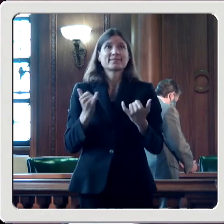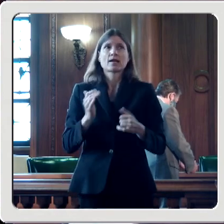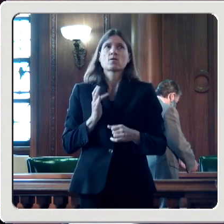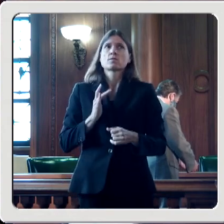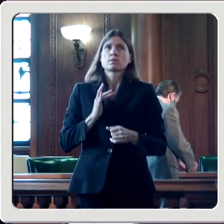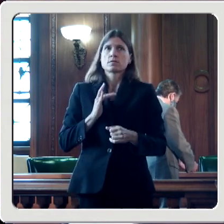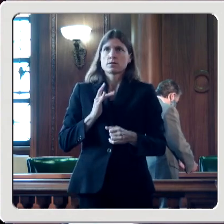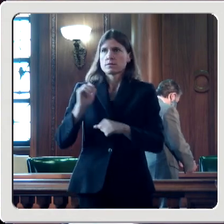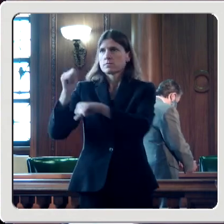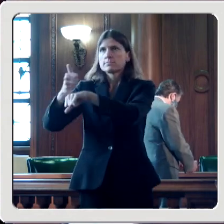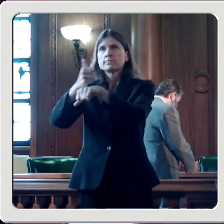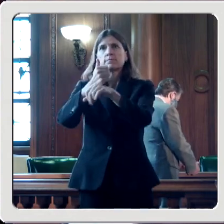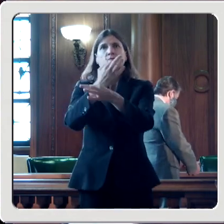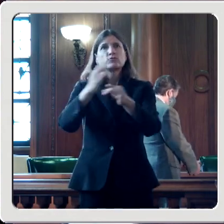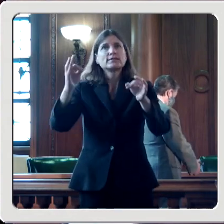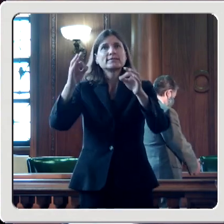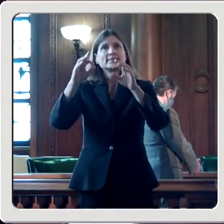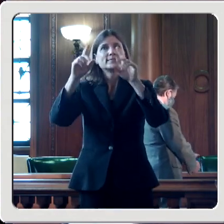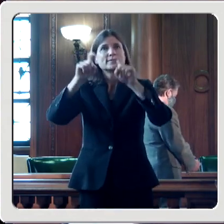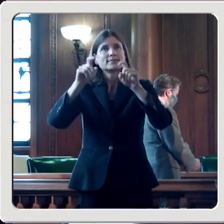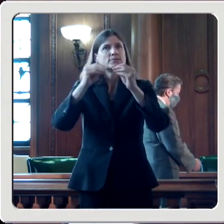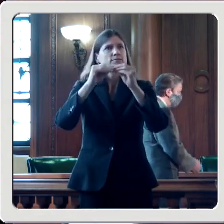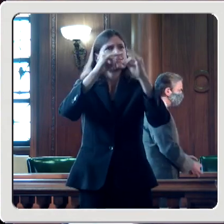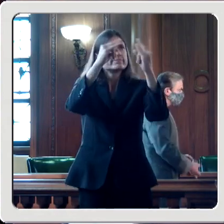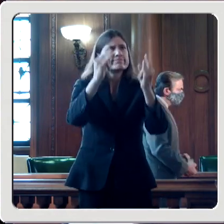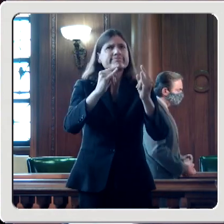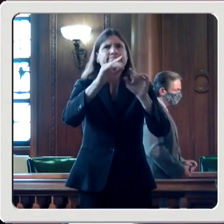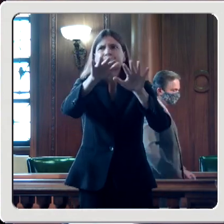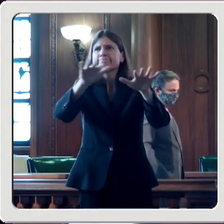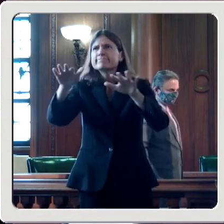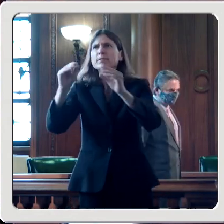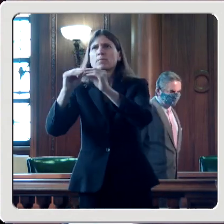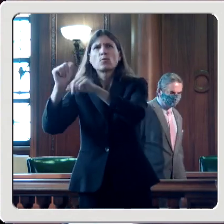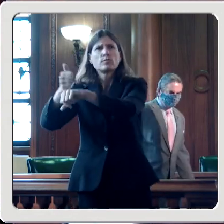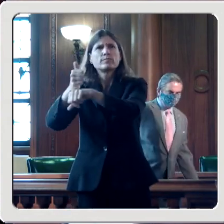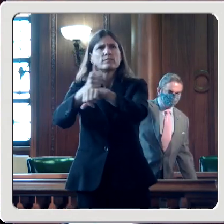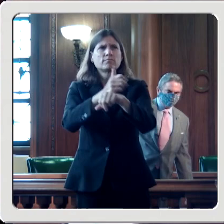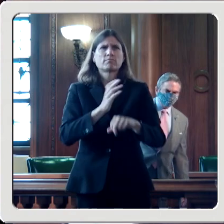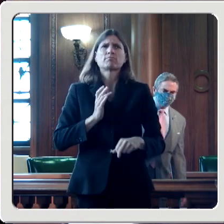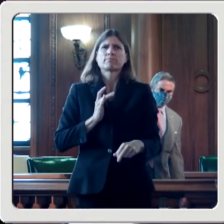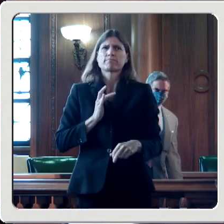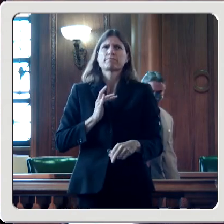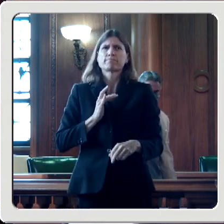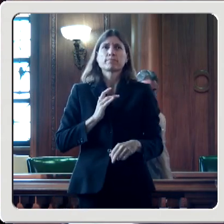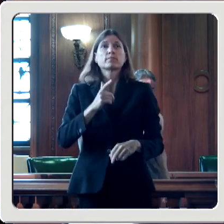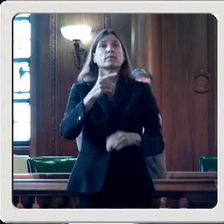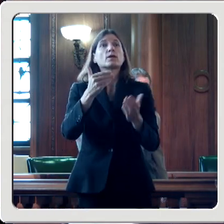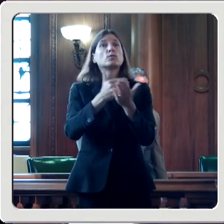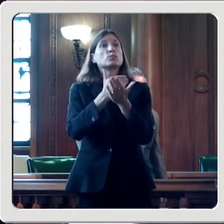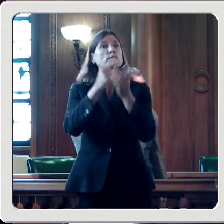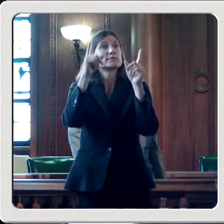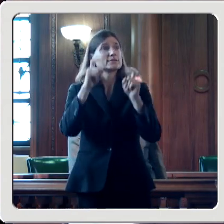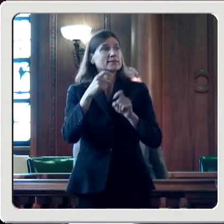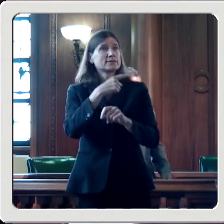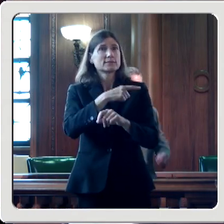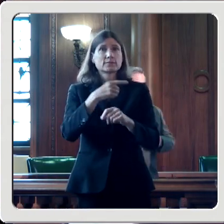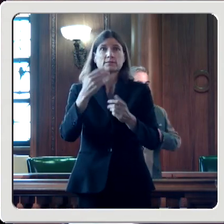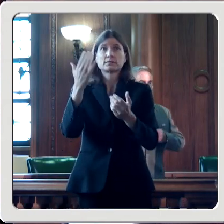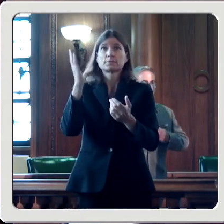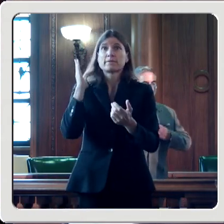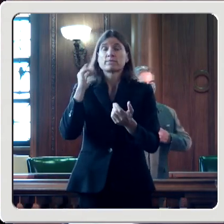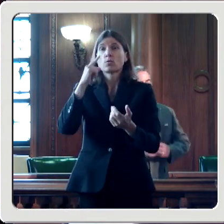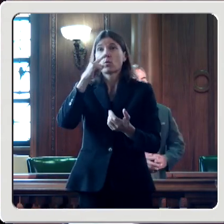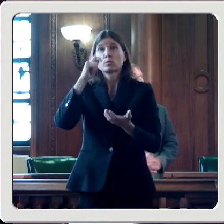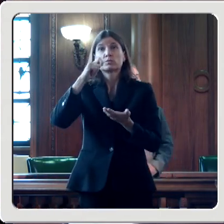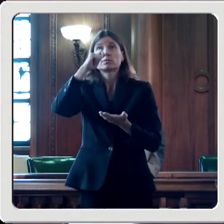emerging technology of an easier to administer test, the so-called spit test, which would be